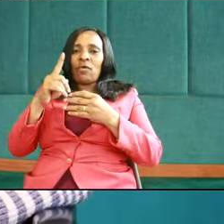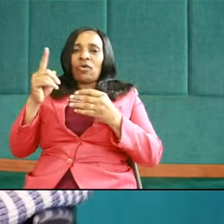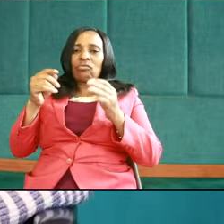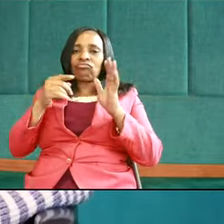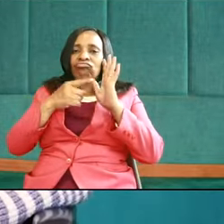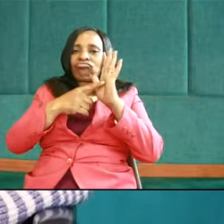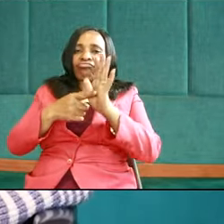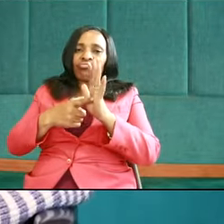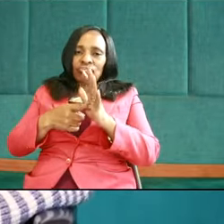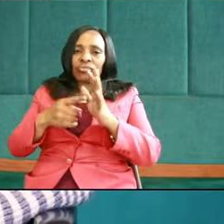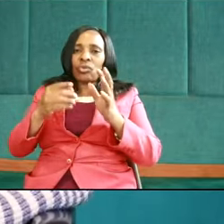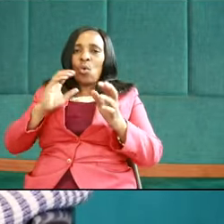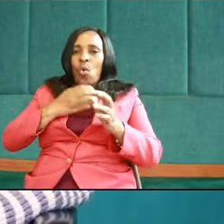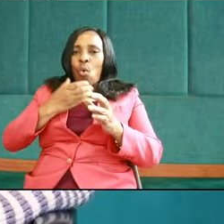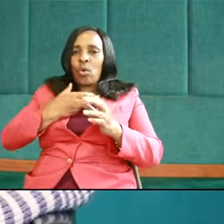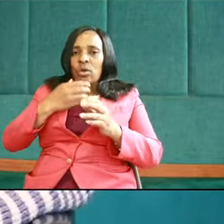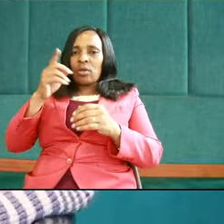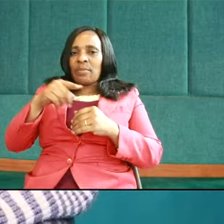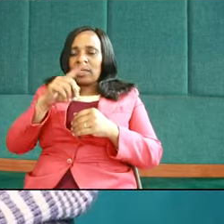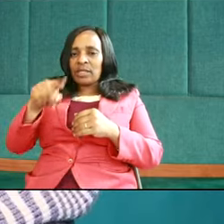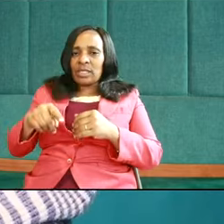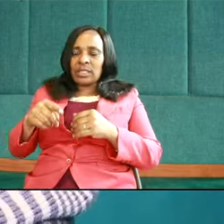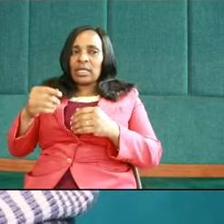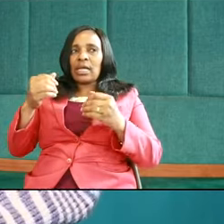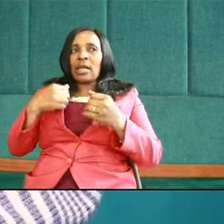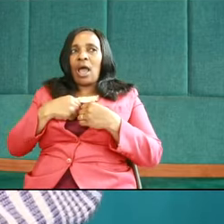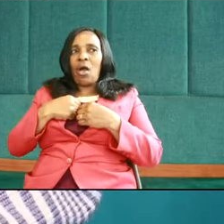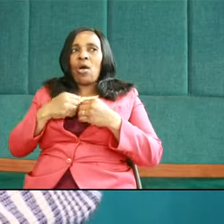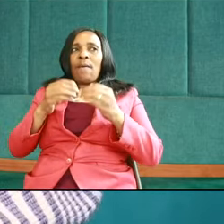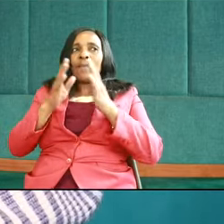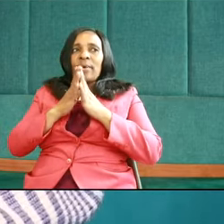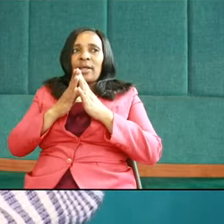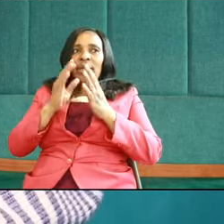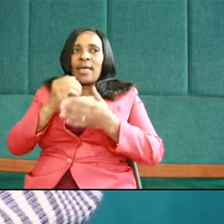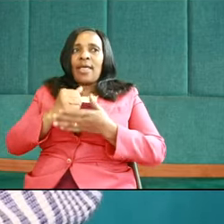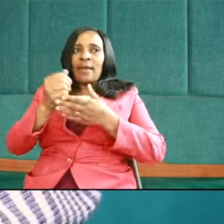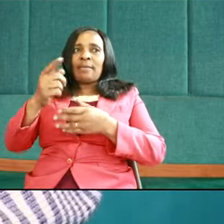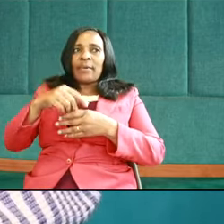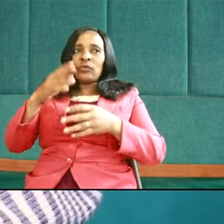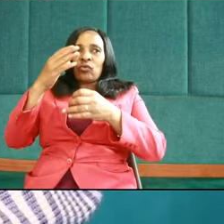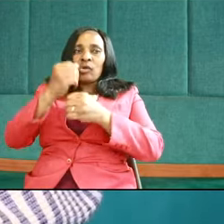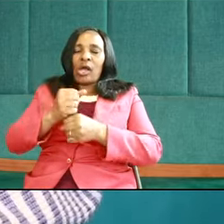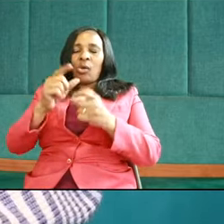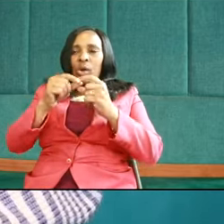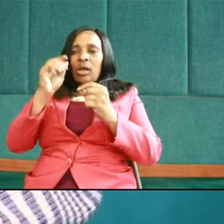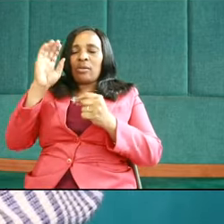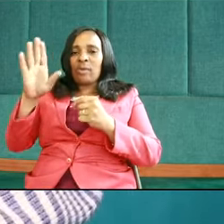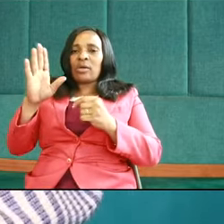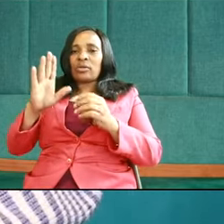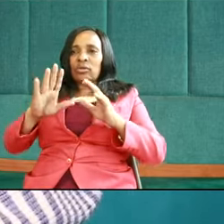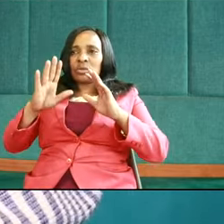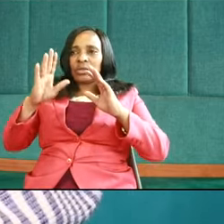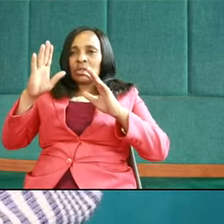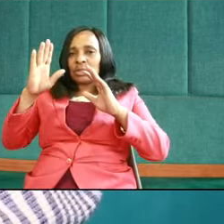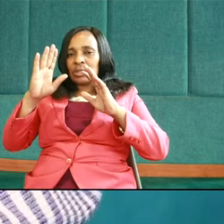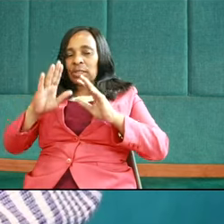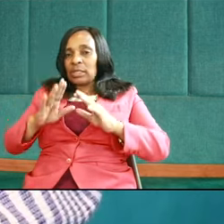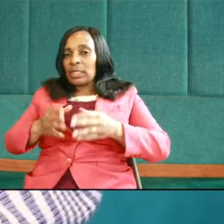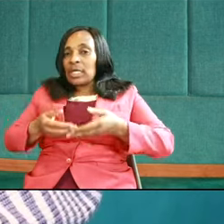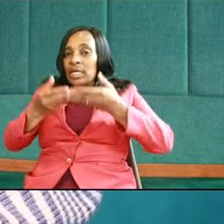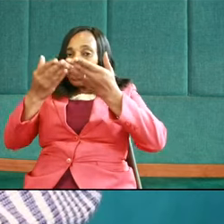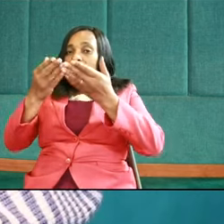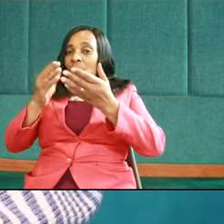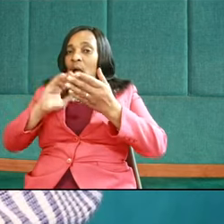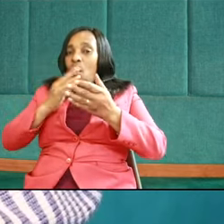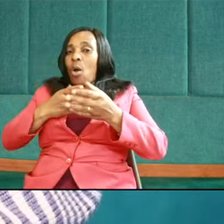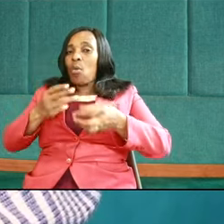had on our own mistakes. And we pray that you will help us to trust in your word and to submit our ways to you, that we may not